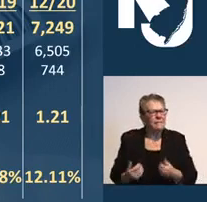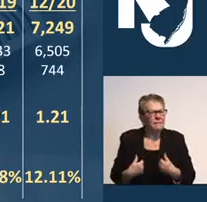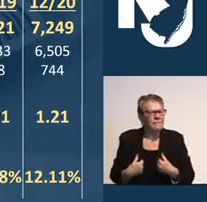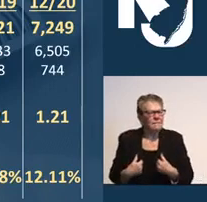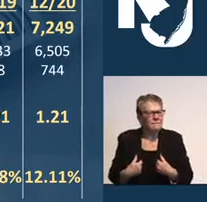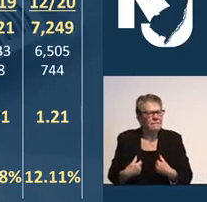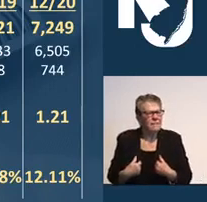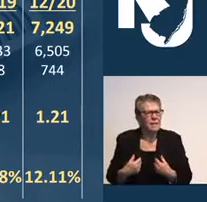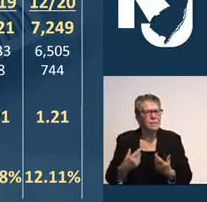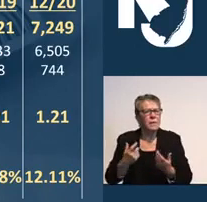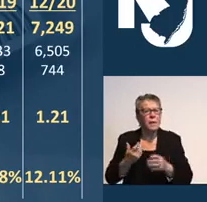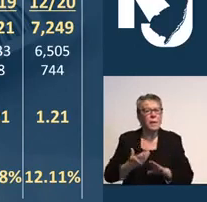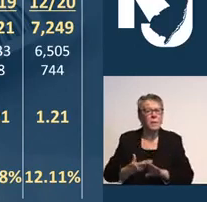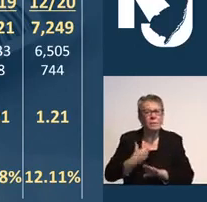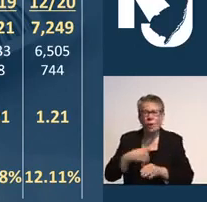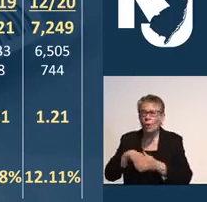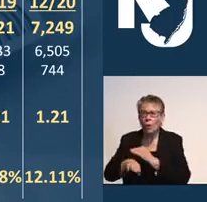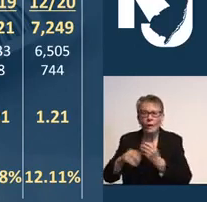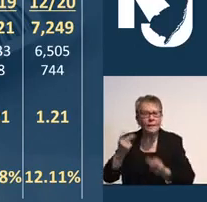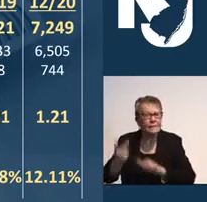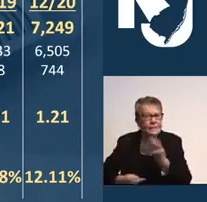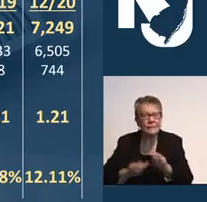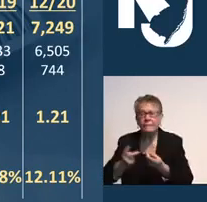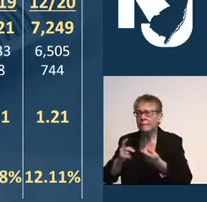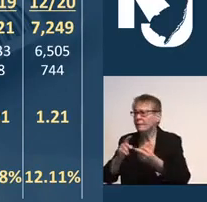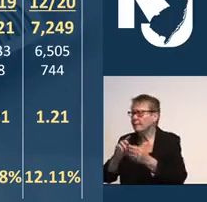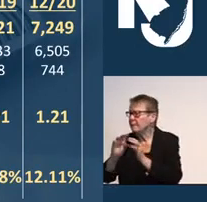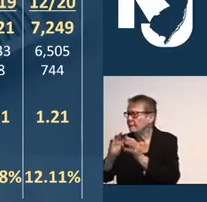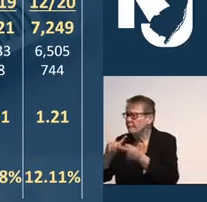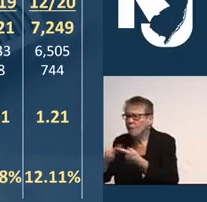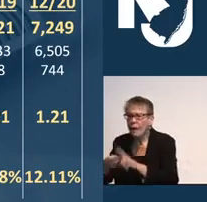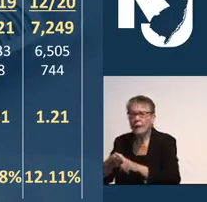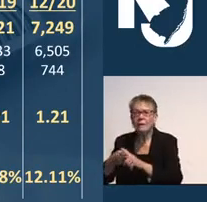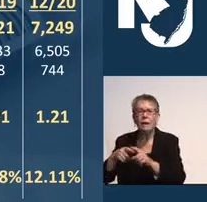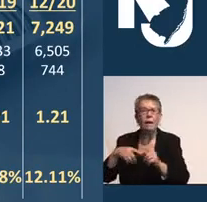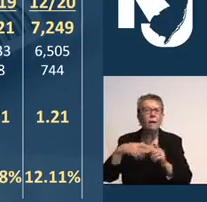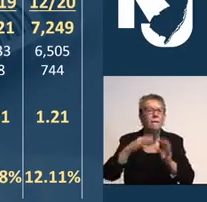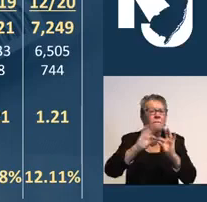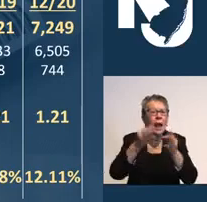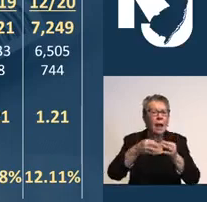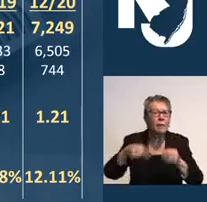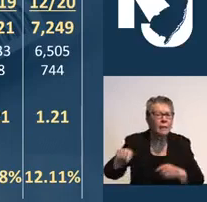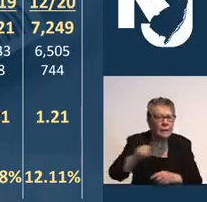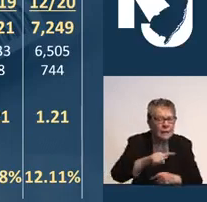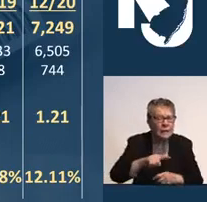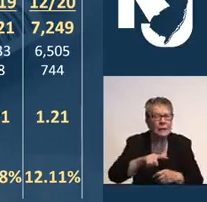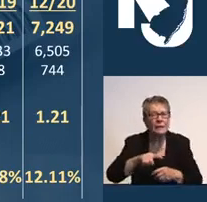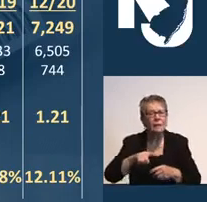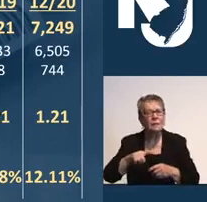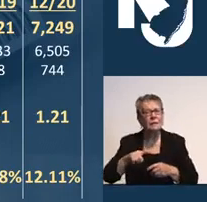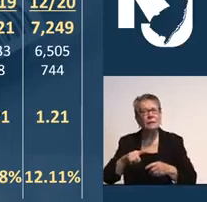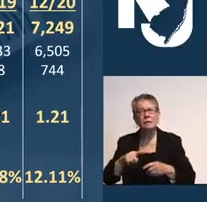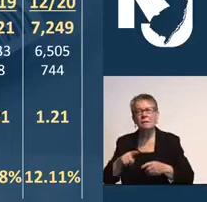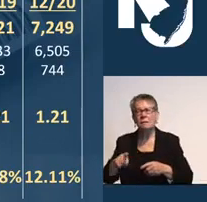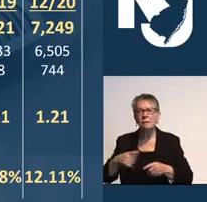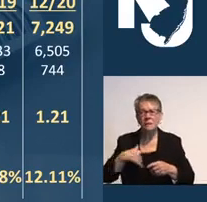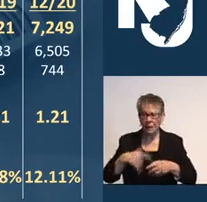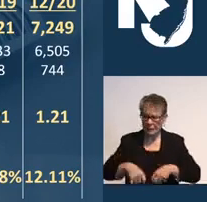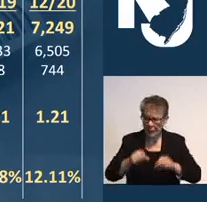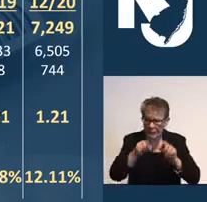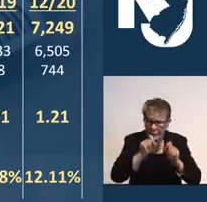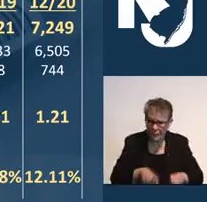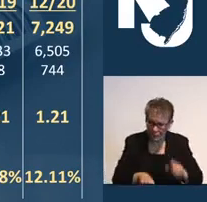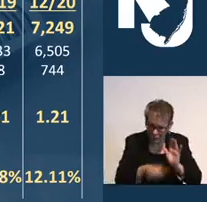before visiting with people outside of your household to give yourself that added level of knowledge that you are in the clear. We